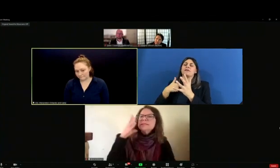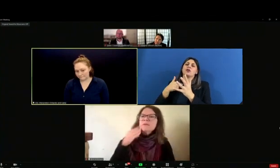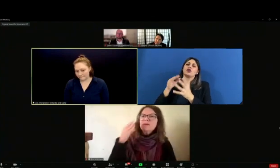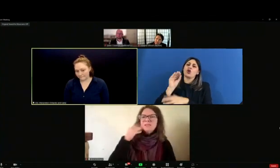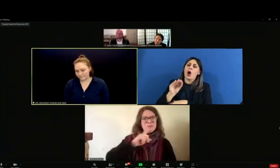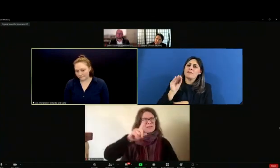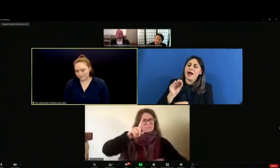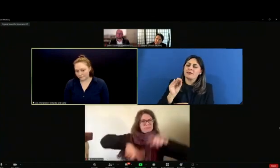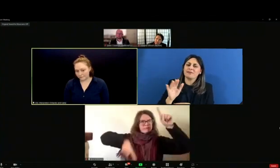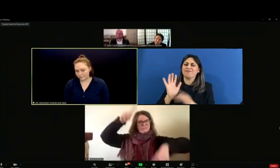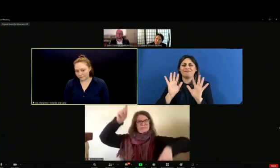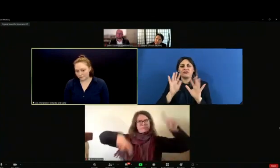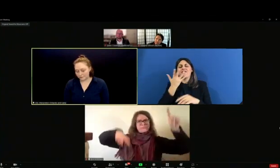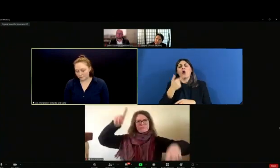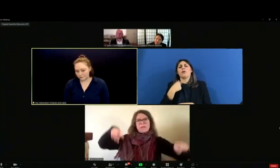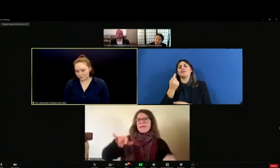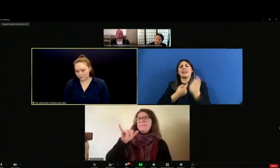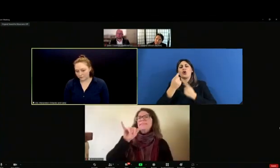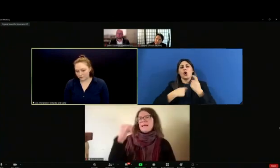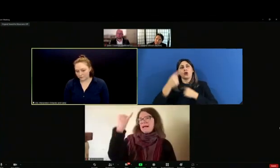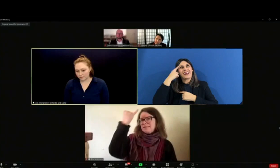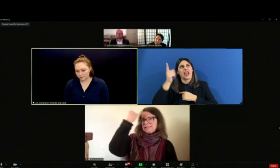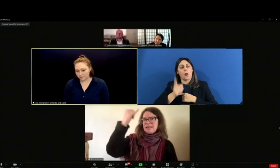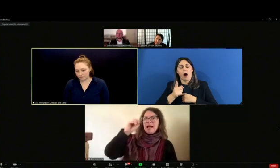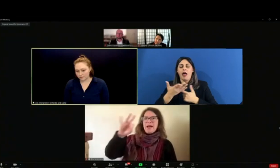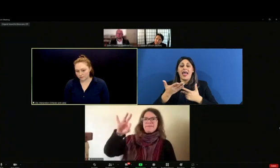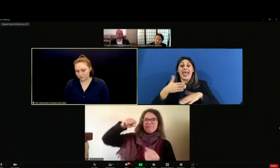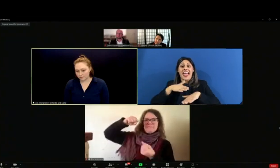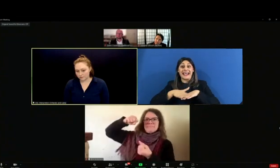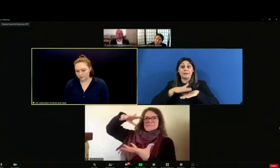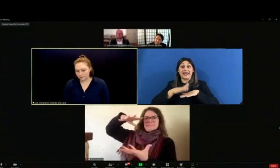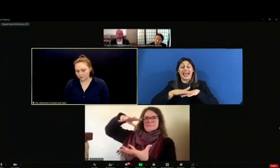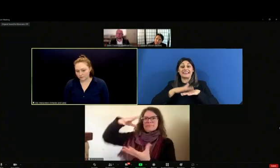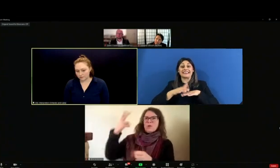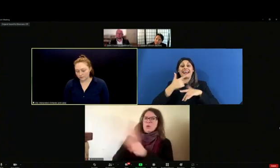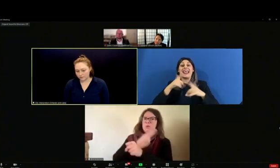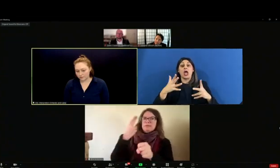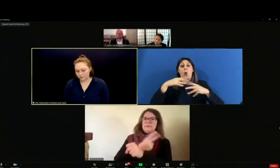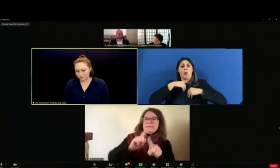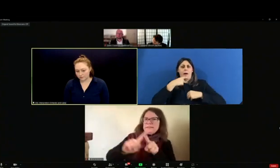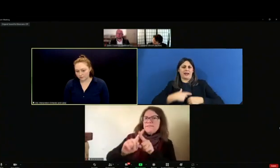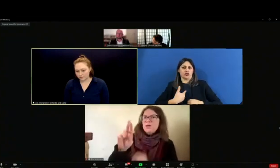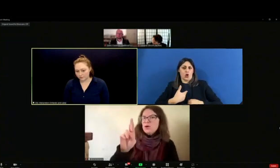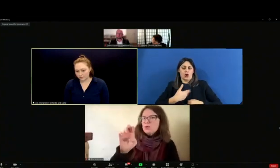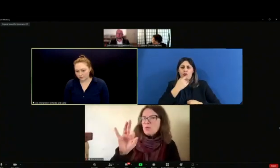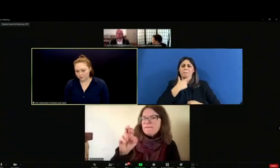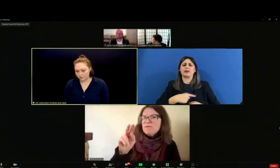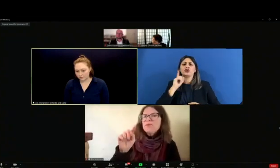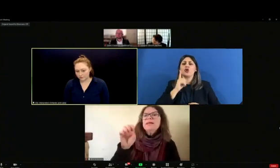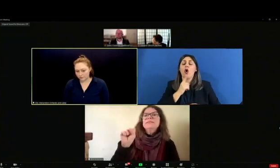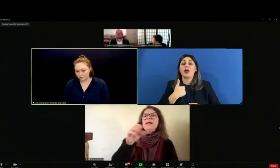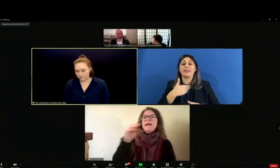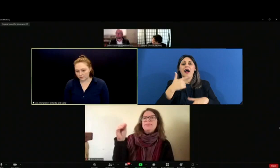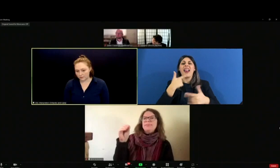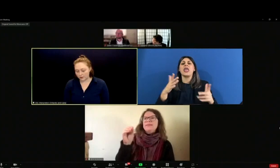deaf people, their language experiences can be very diverse. So the idea of